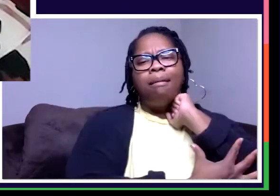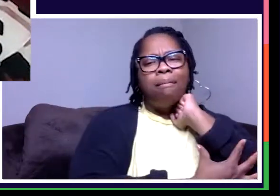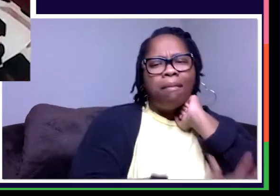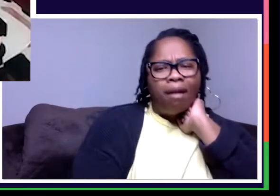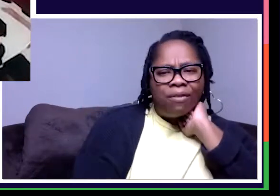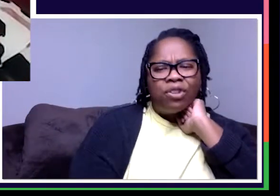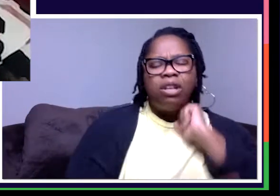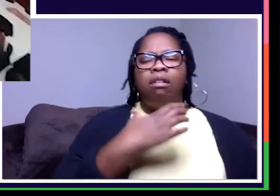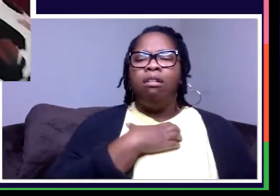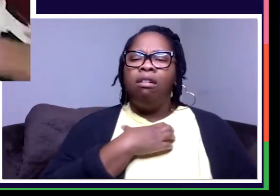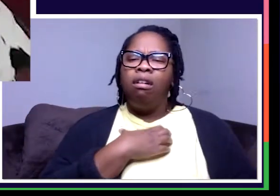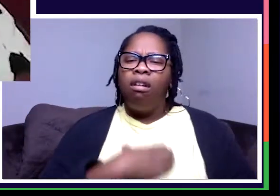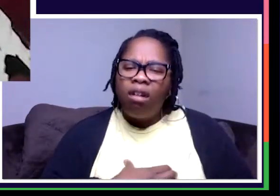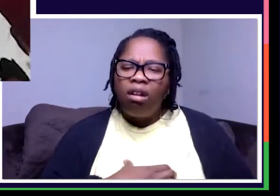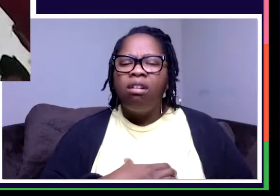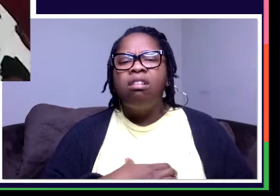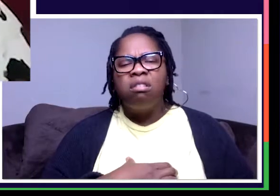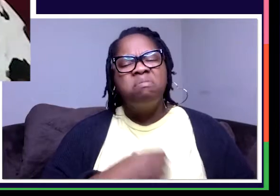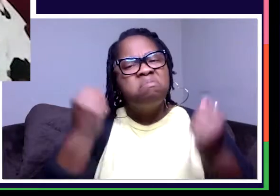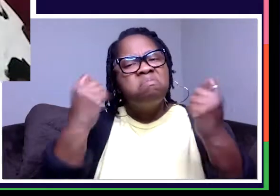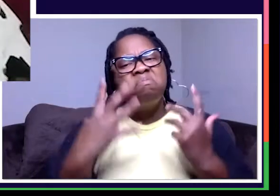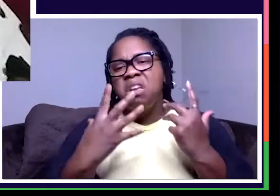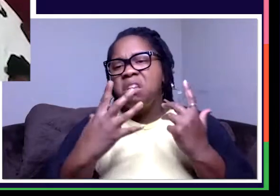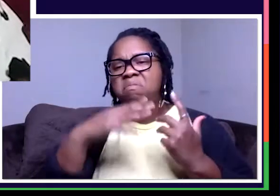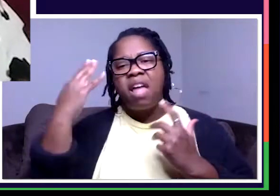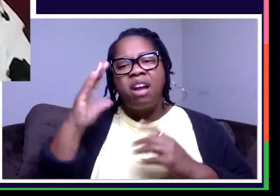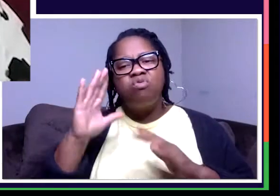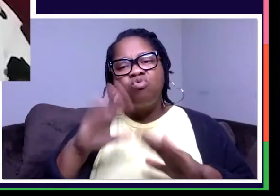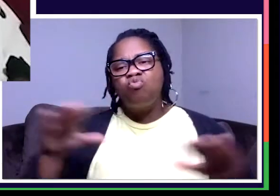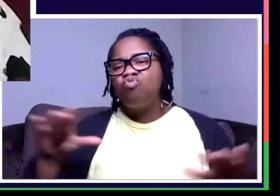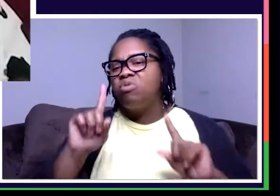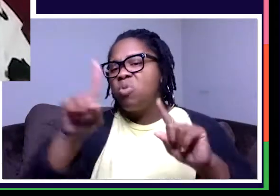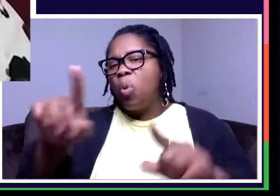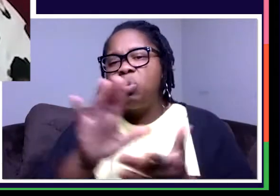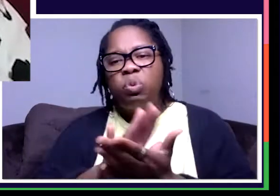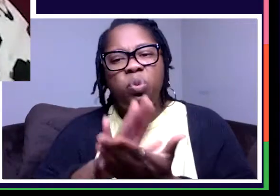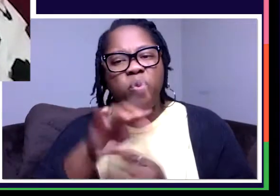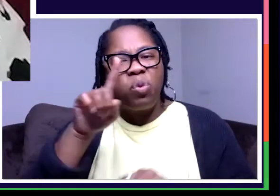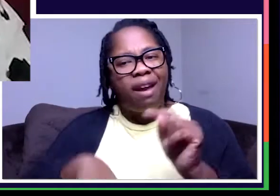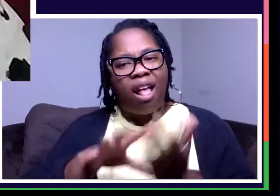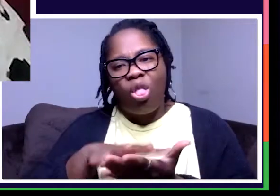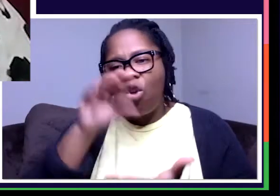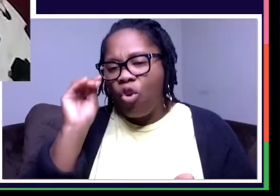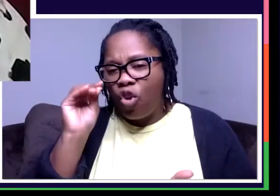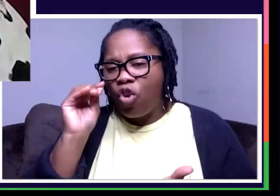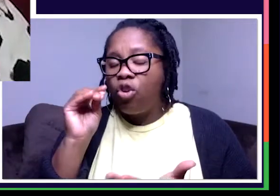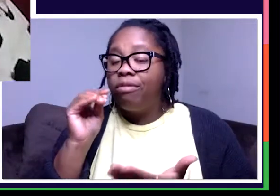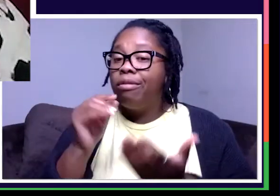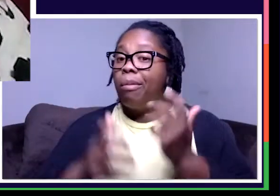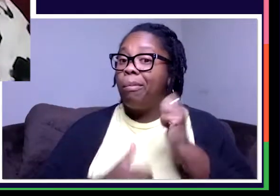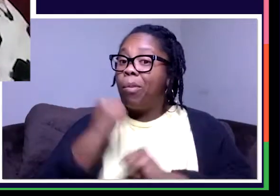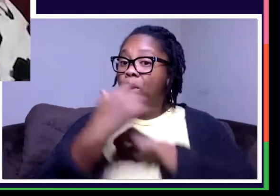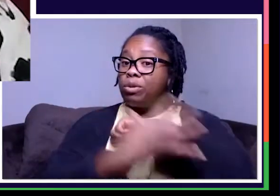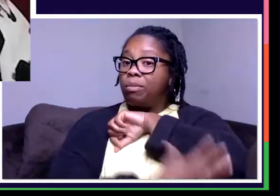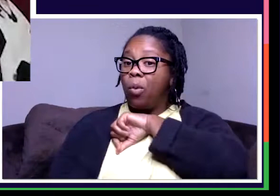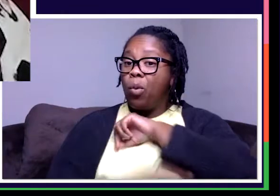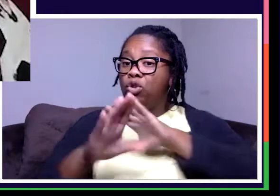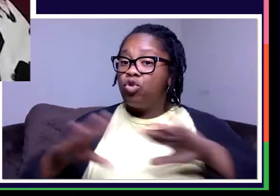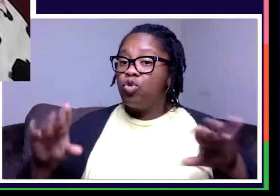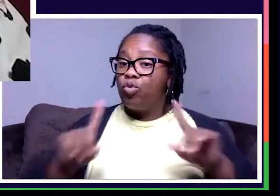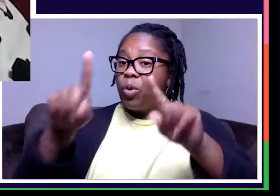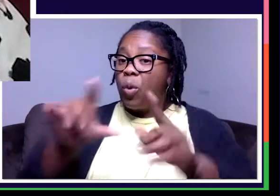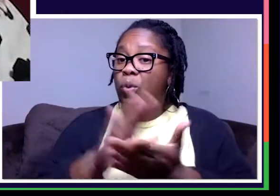and poverty made it difficult for many poor Black children to learn in school, and most